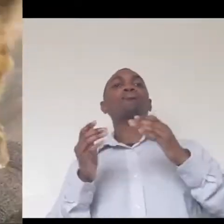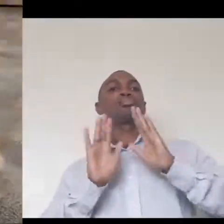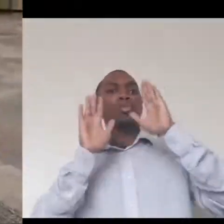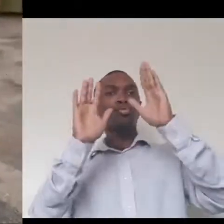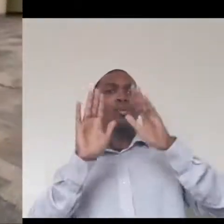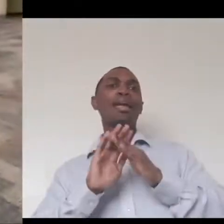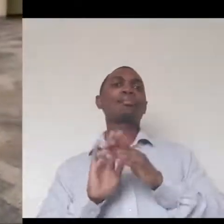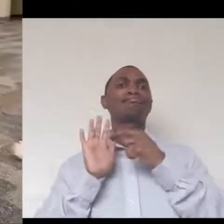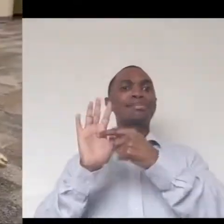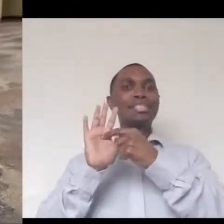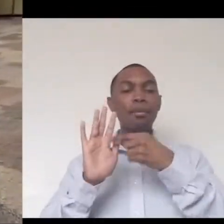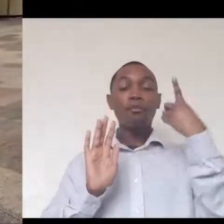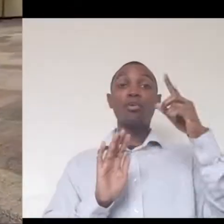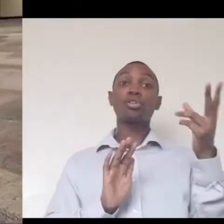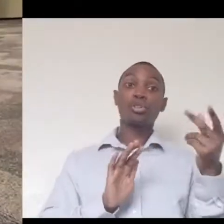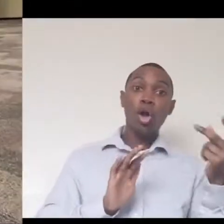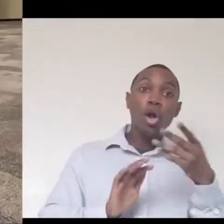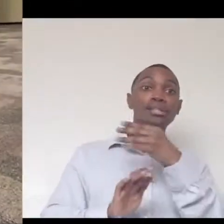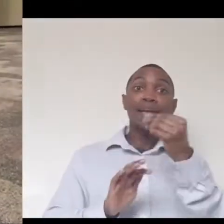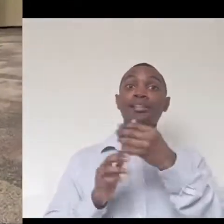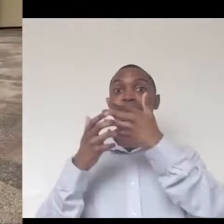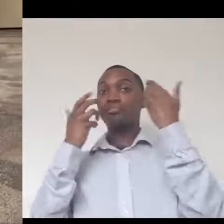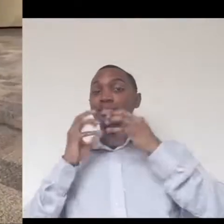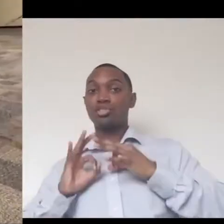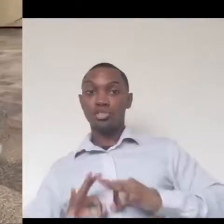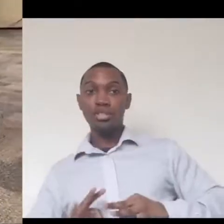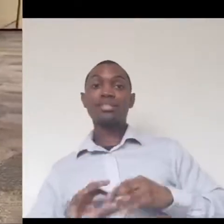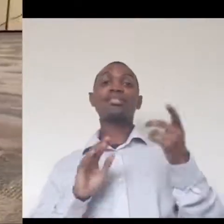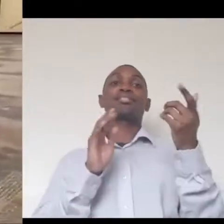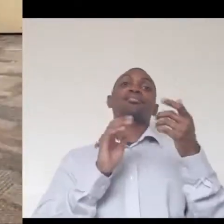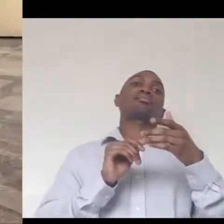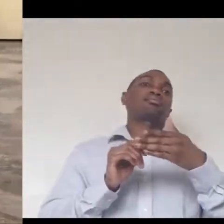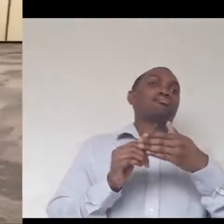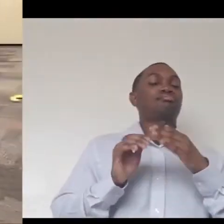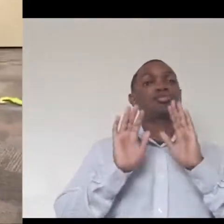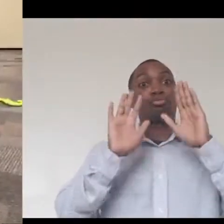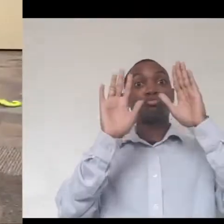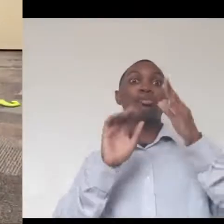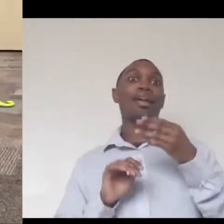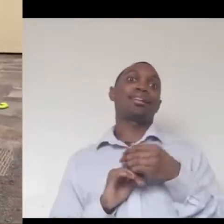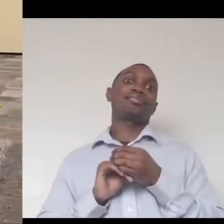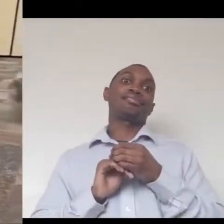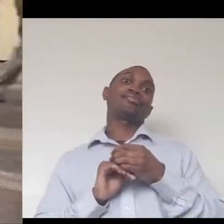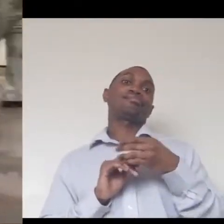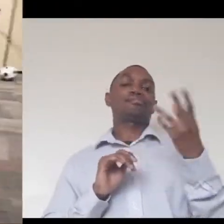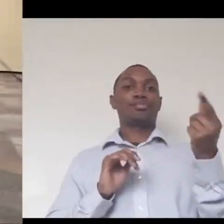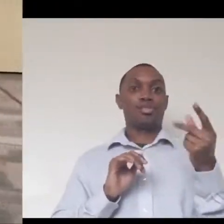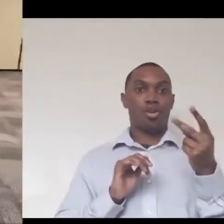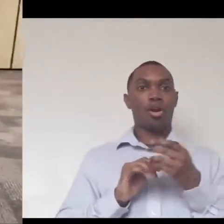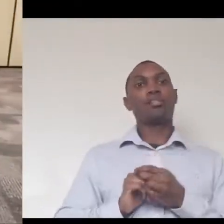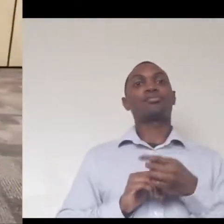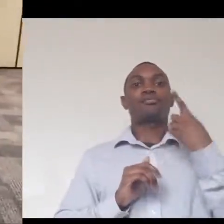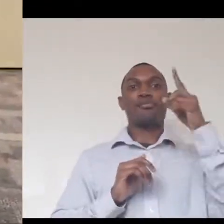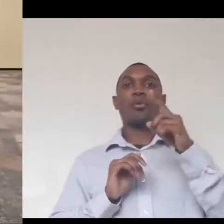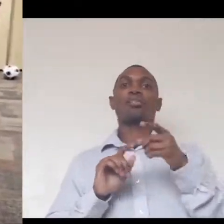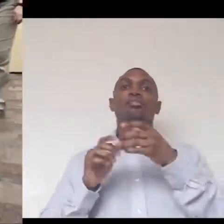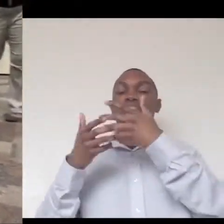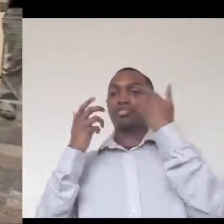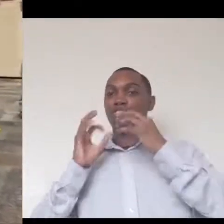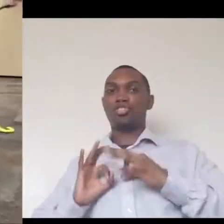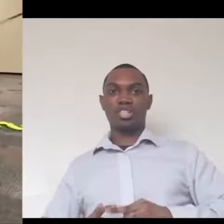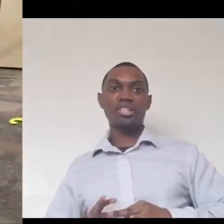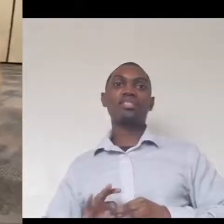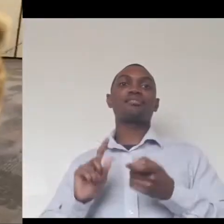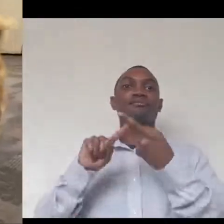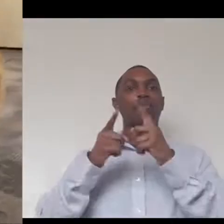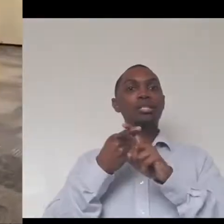dogs worldwide. He's a great dog and is doing a great job here as Cheetah's companion and friend. Now, not to worry